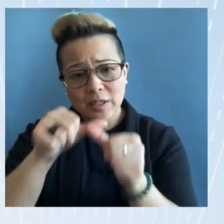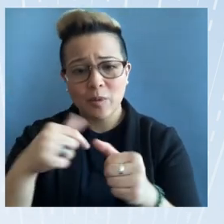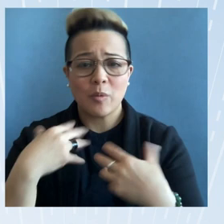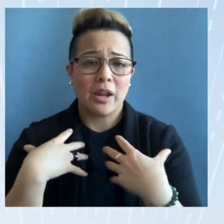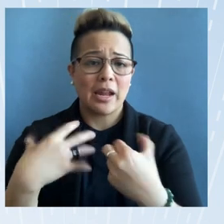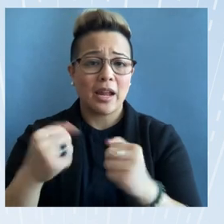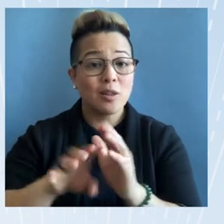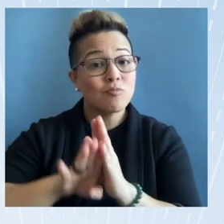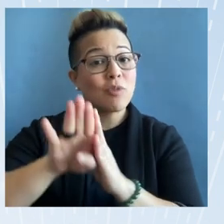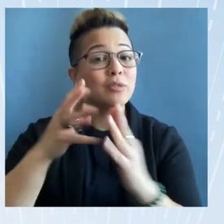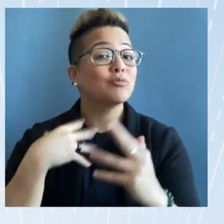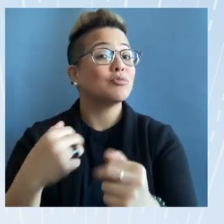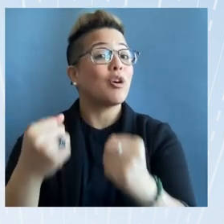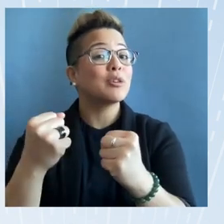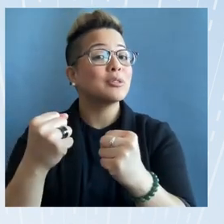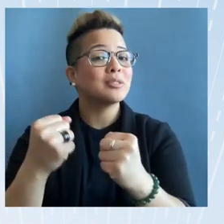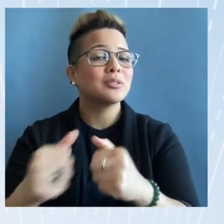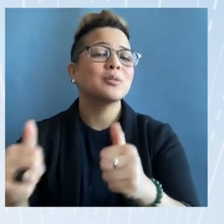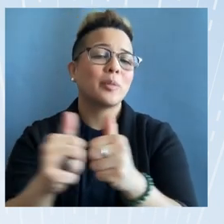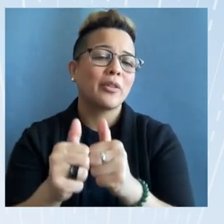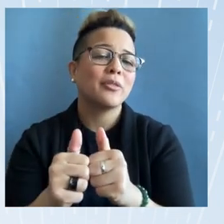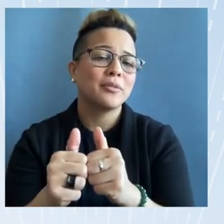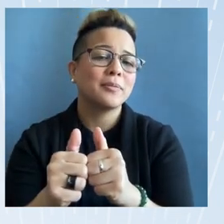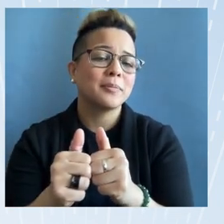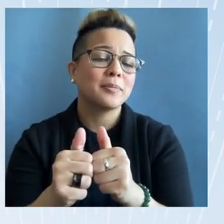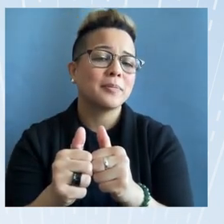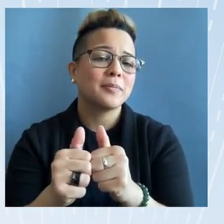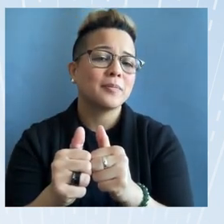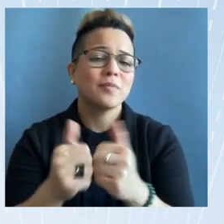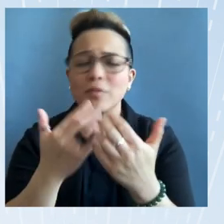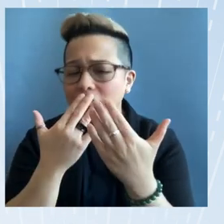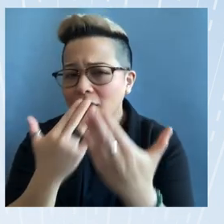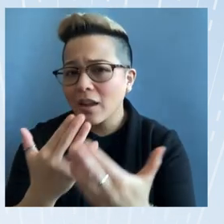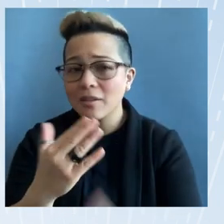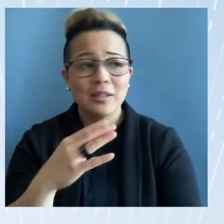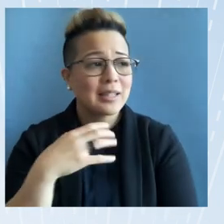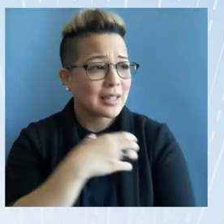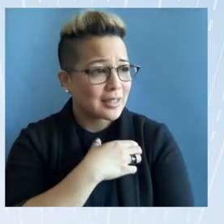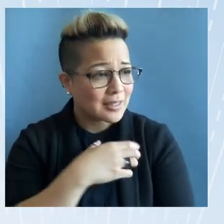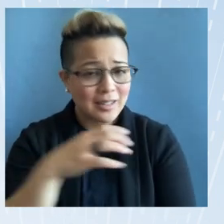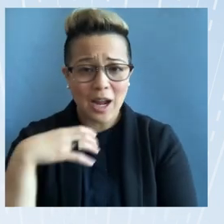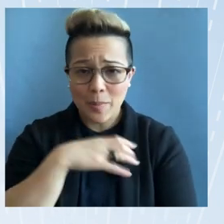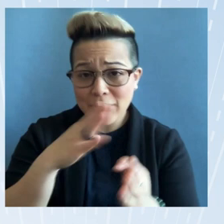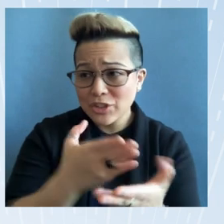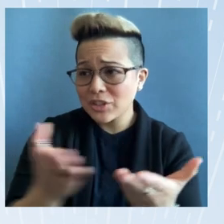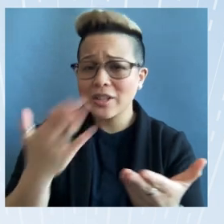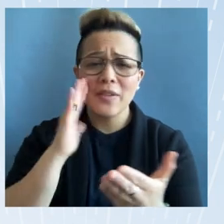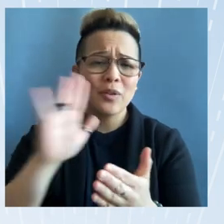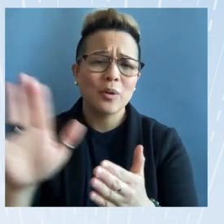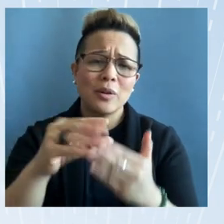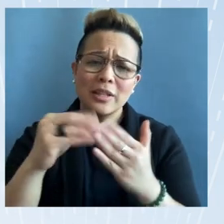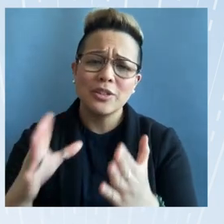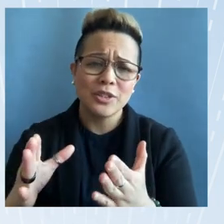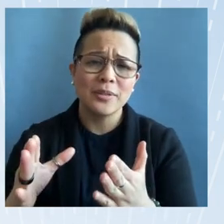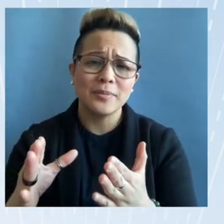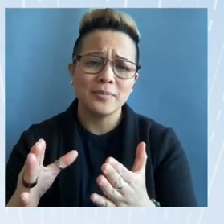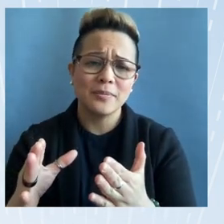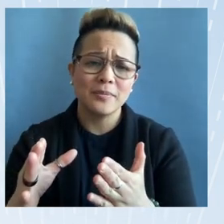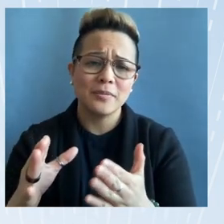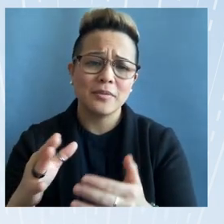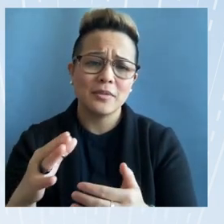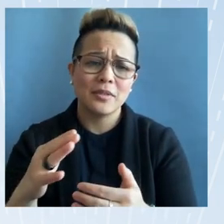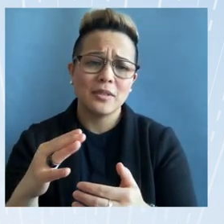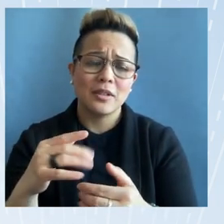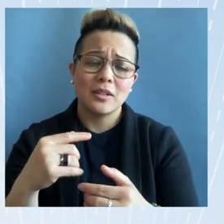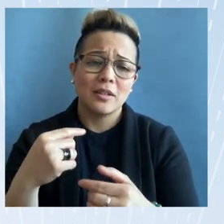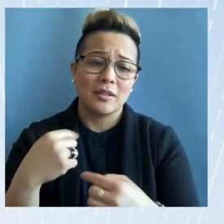stronger together. So thank you, commissioners. Thank you for your leadership and effort. I've had the pleasure of working with